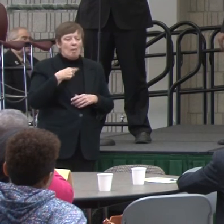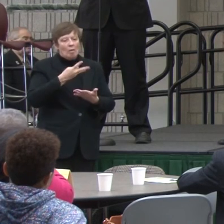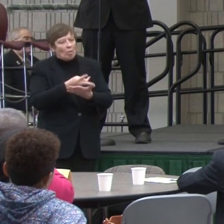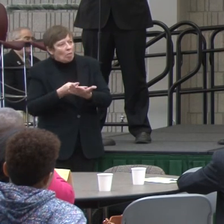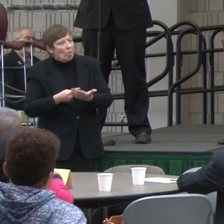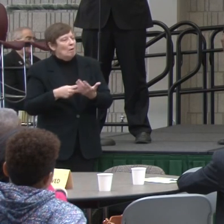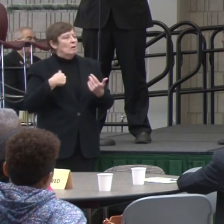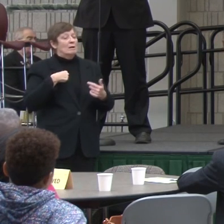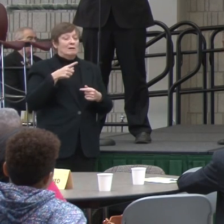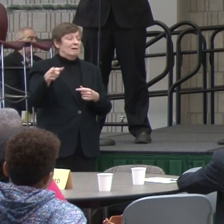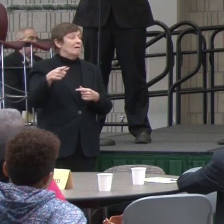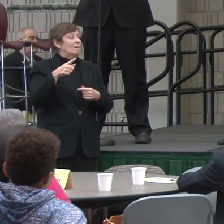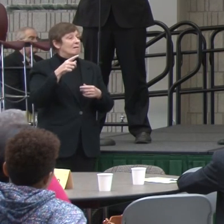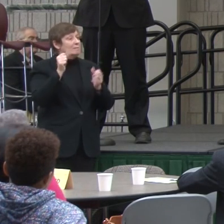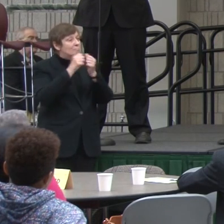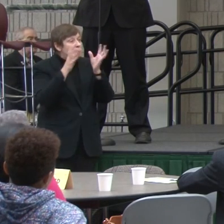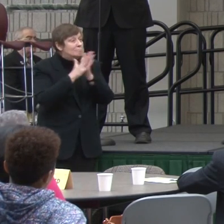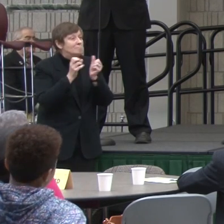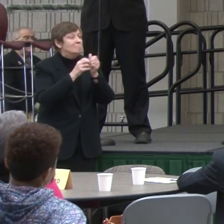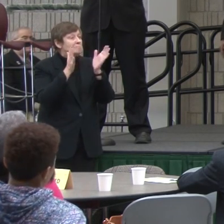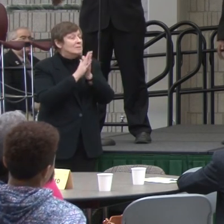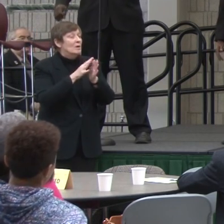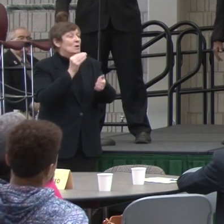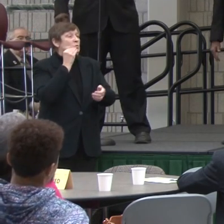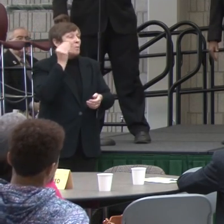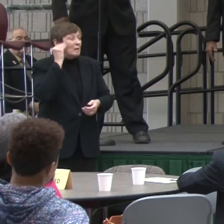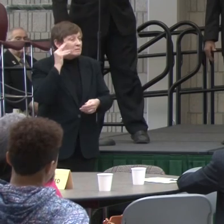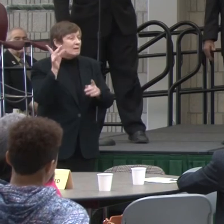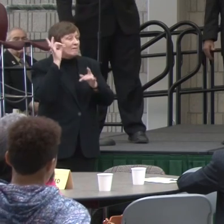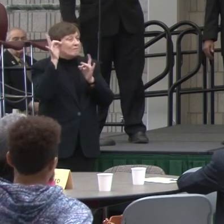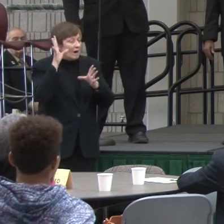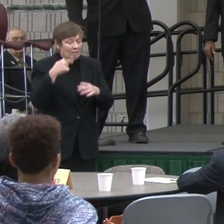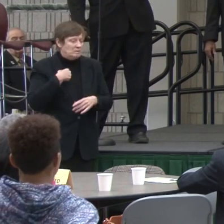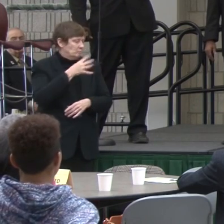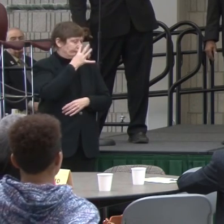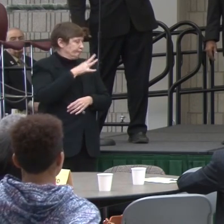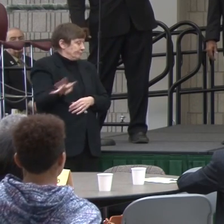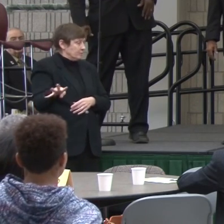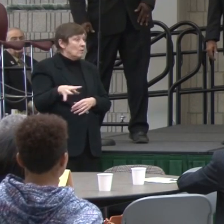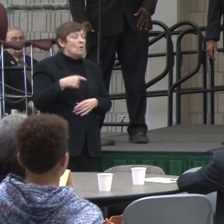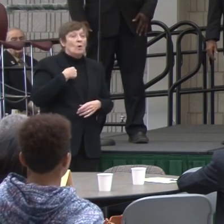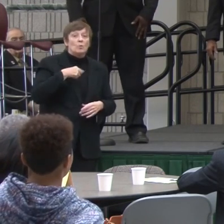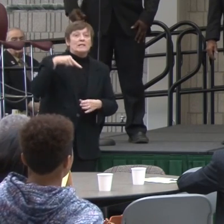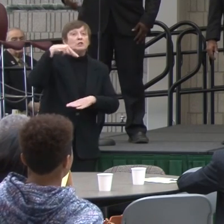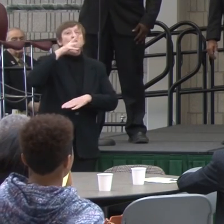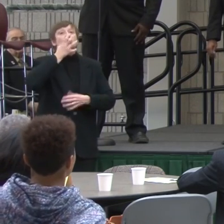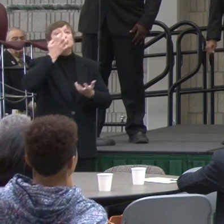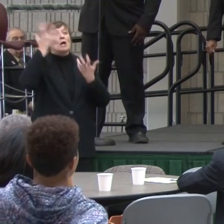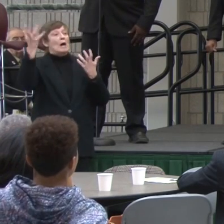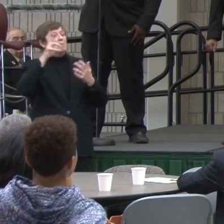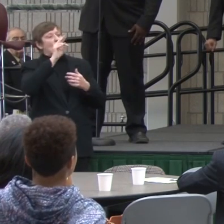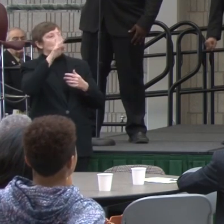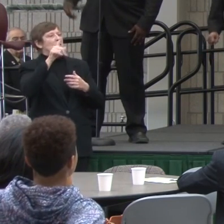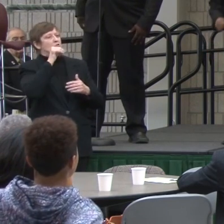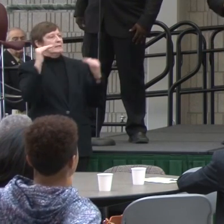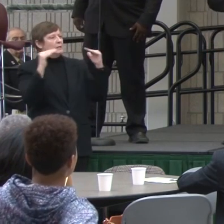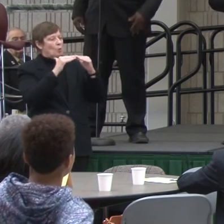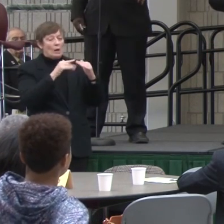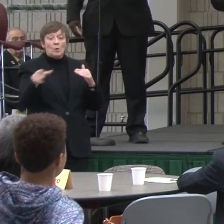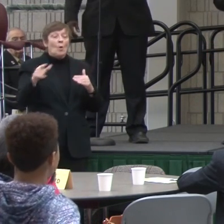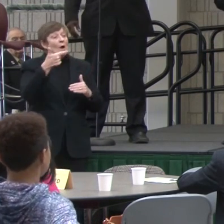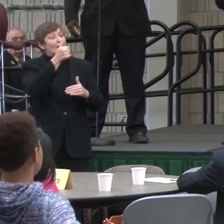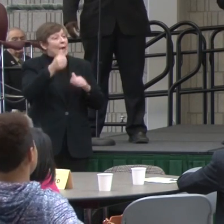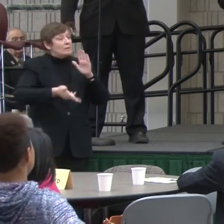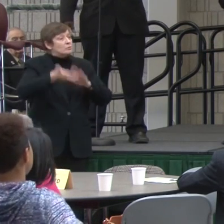witnessing domestic drama with our eyes closed. Oh, we'll shout from the mountaintop over racial inequalities. We'll make noise when gas prices